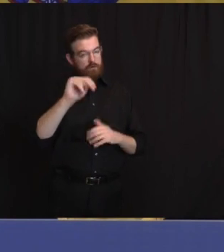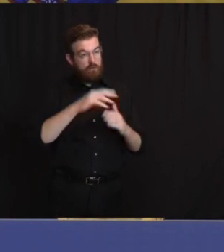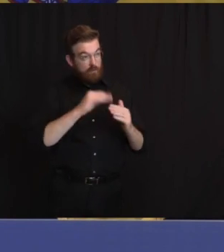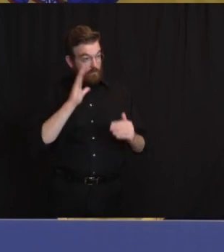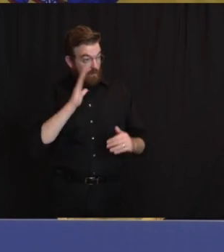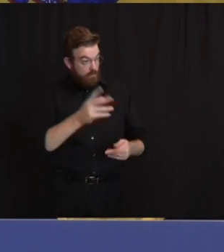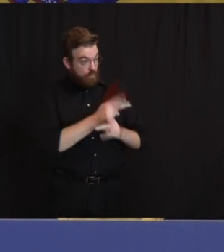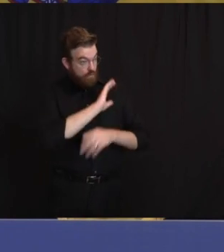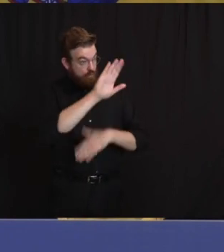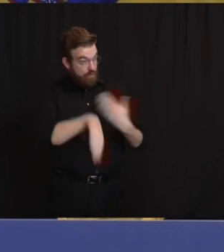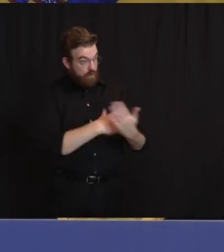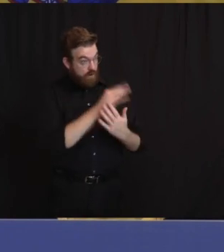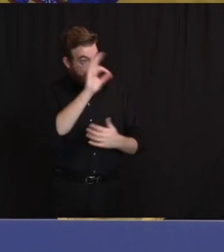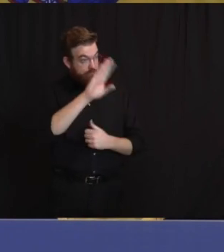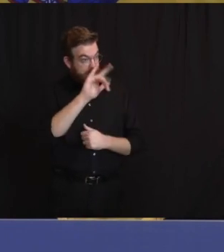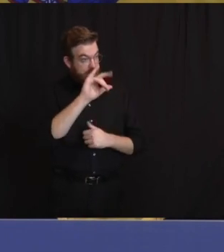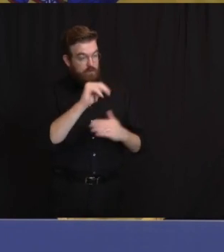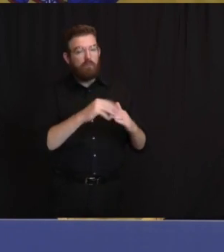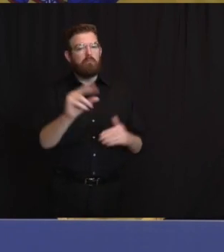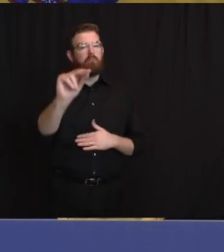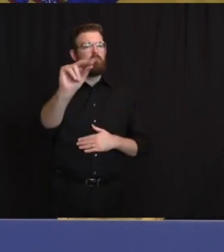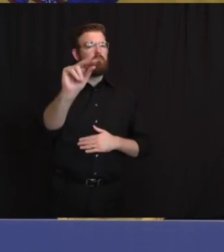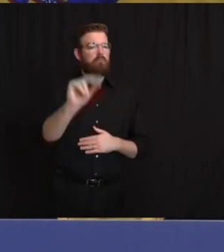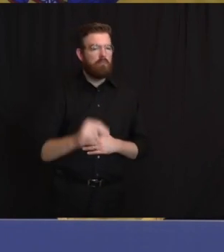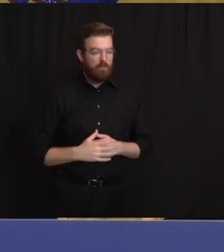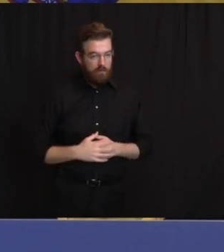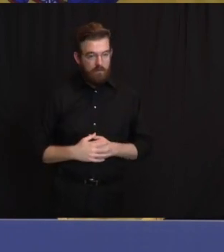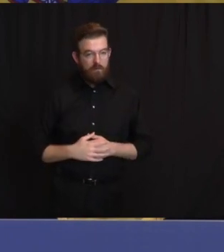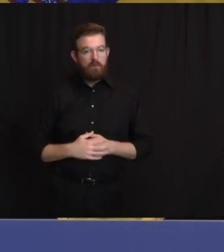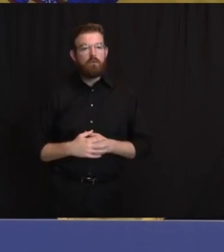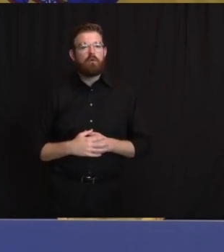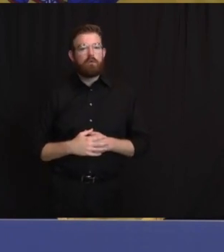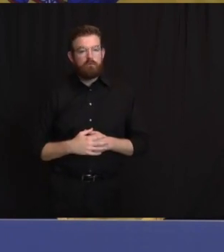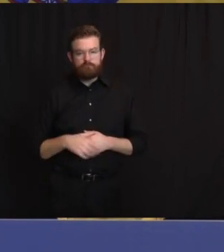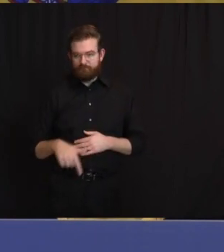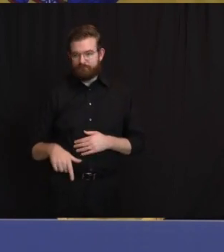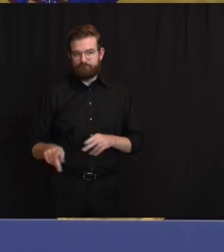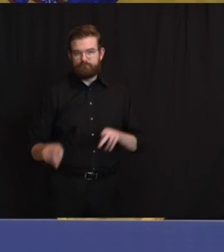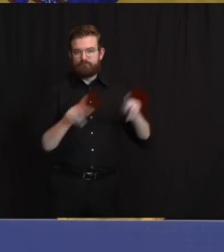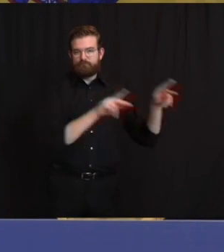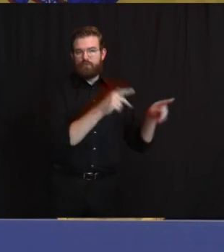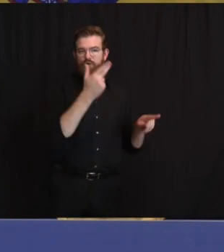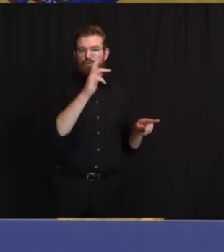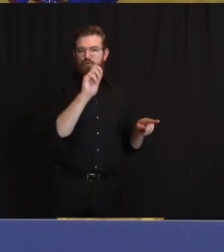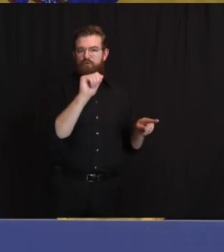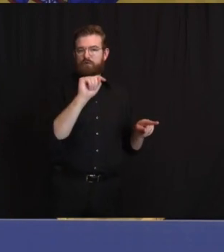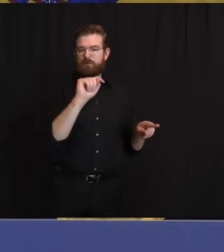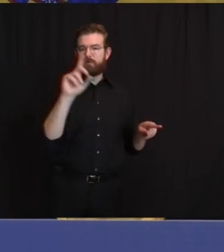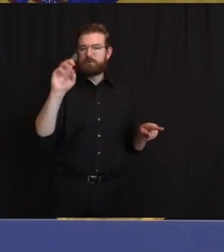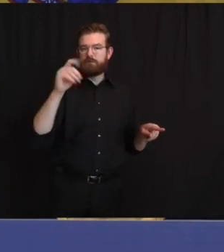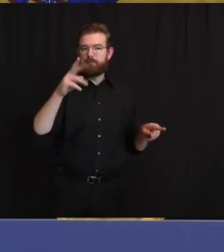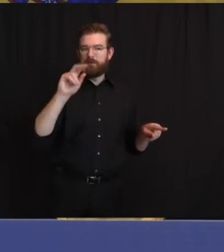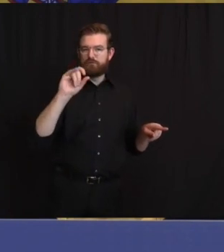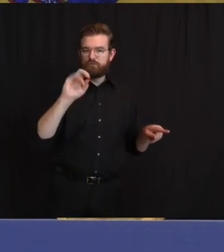Great Depression, Civil War. We need to have as much